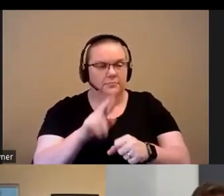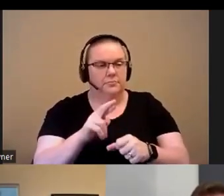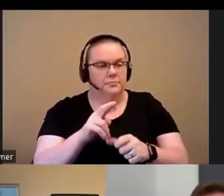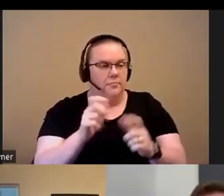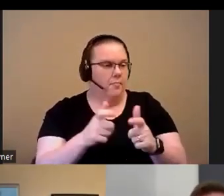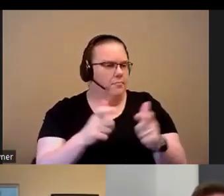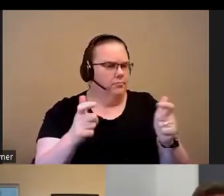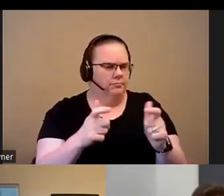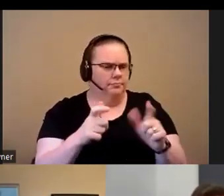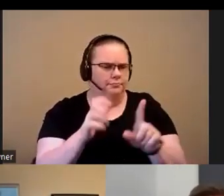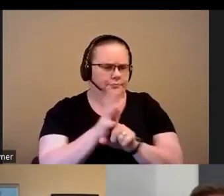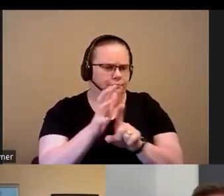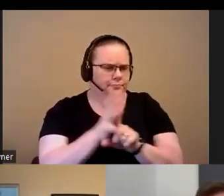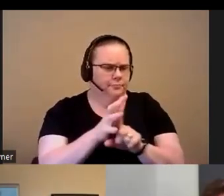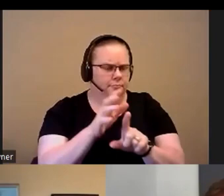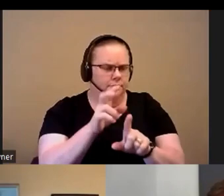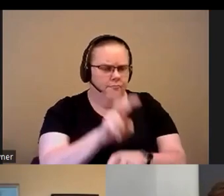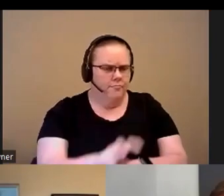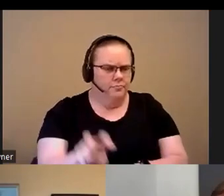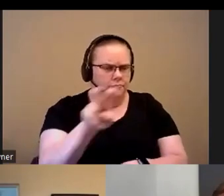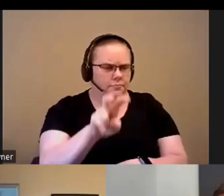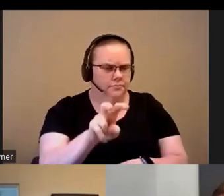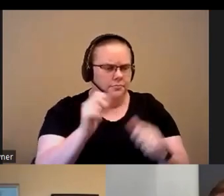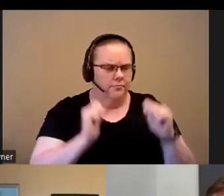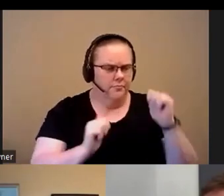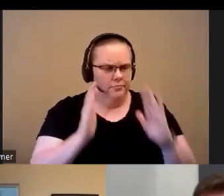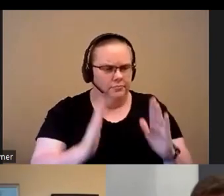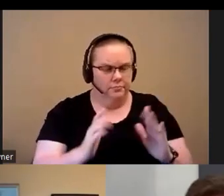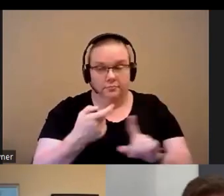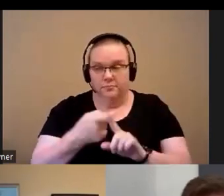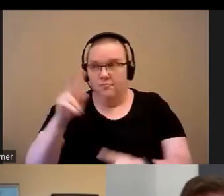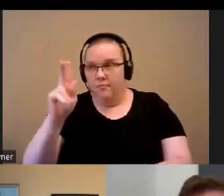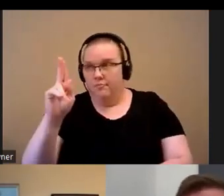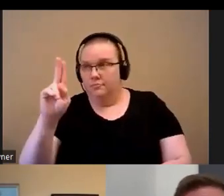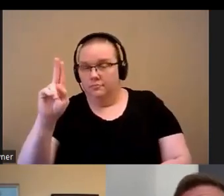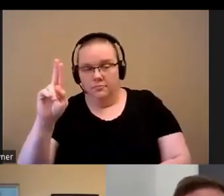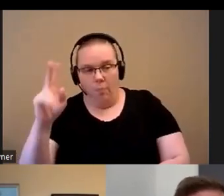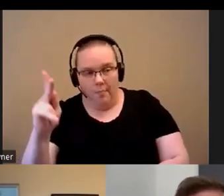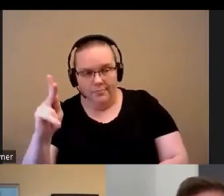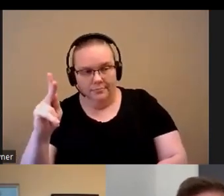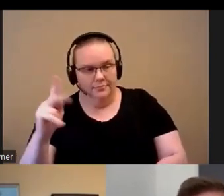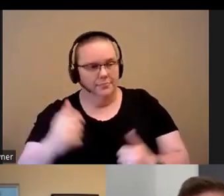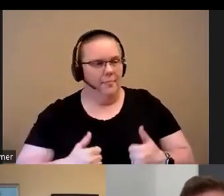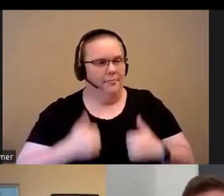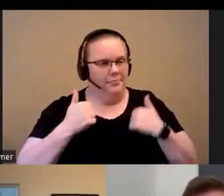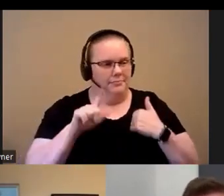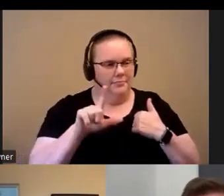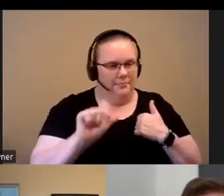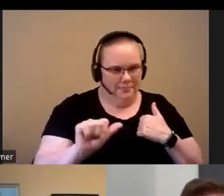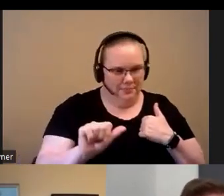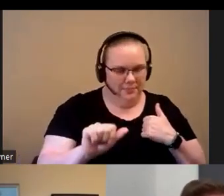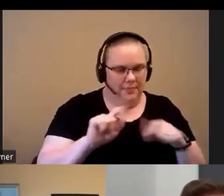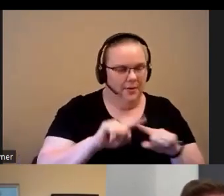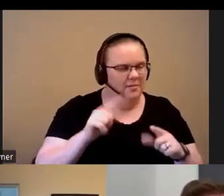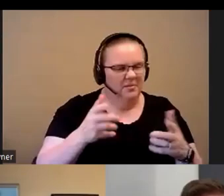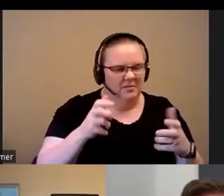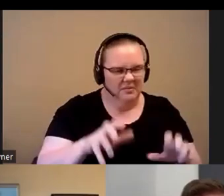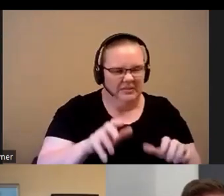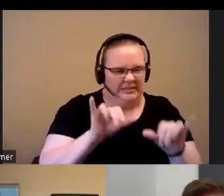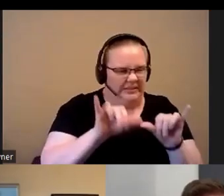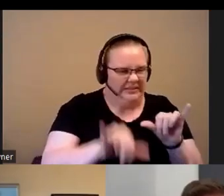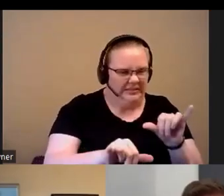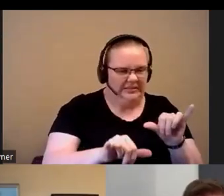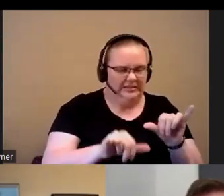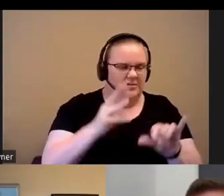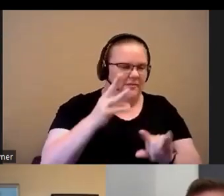artists who are, from the UK, but they're mostly living in LA, don't want to be in a situation where they have to spend 6 months of the